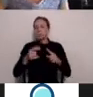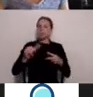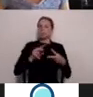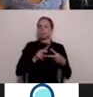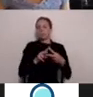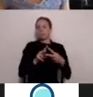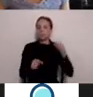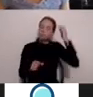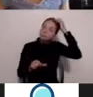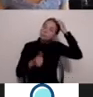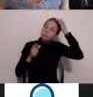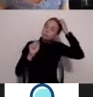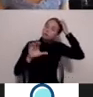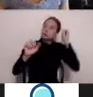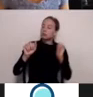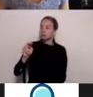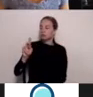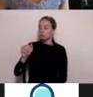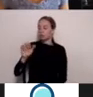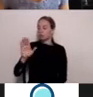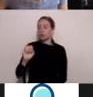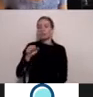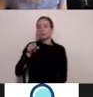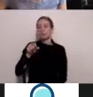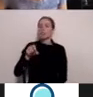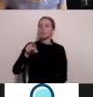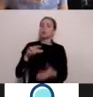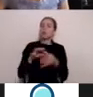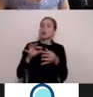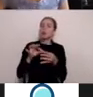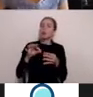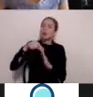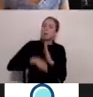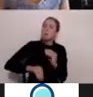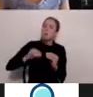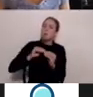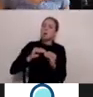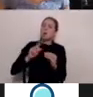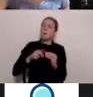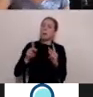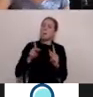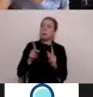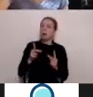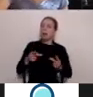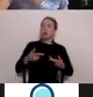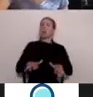for Candace. Can you speak more to the disinterest in teletherapy that you mentioned? Was this largely due to online burnout, and has this changed at all now that